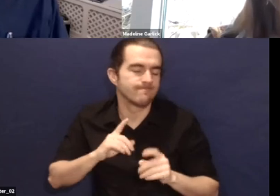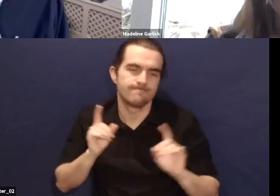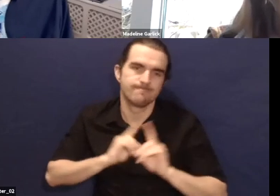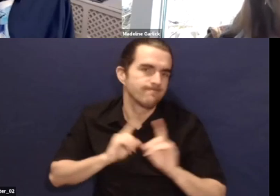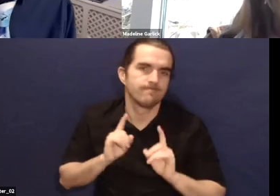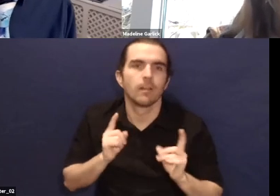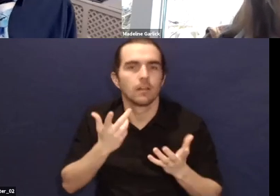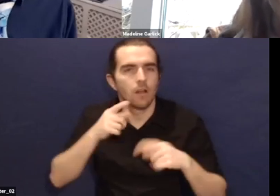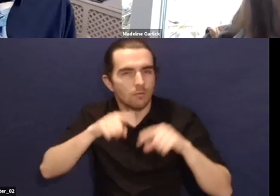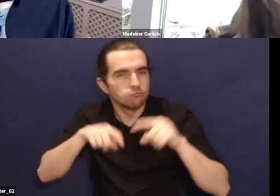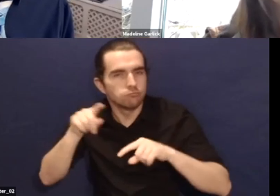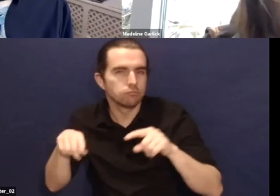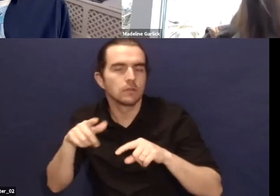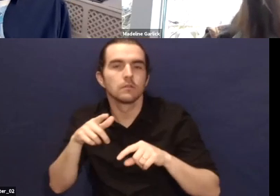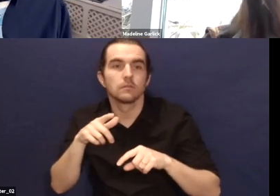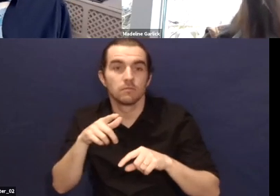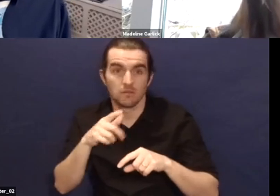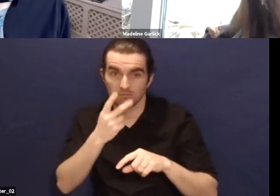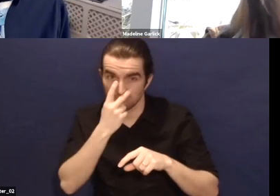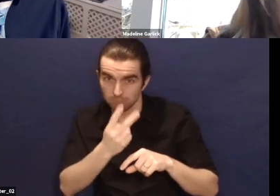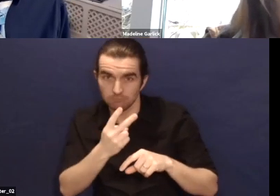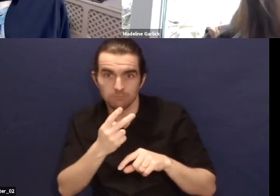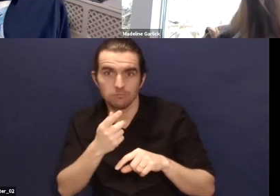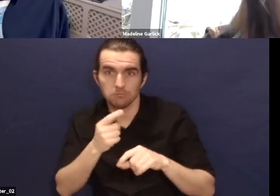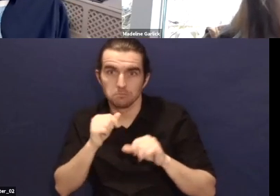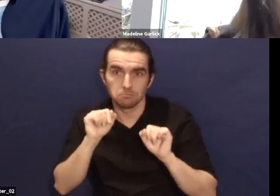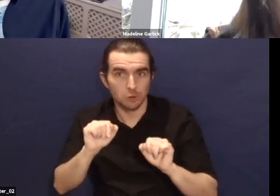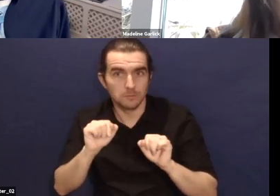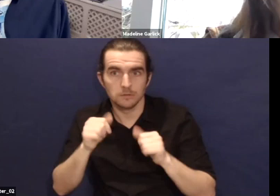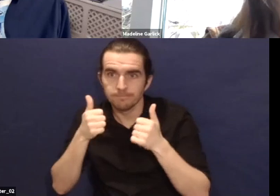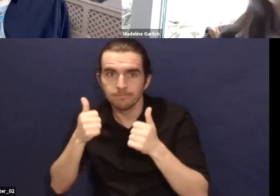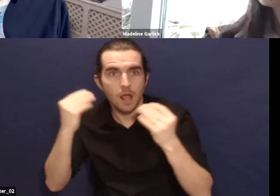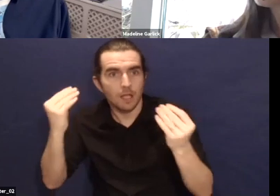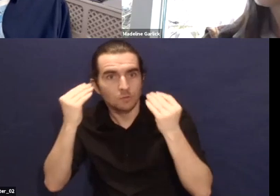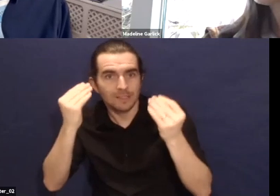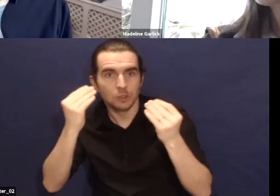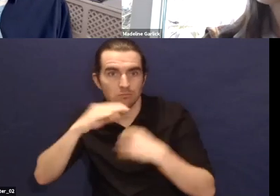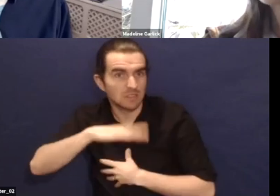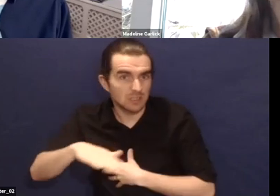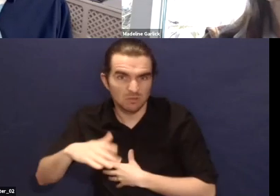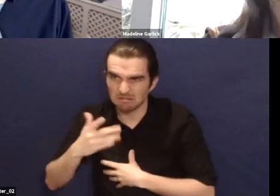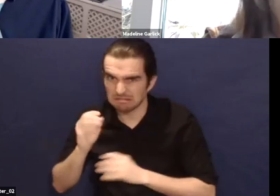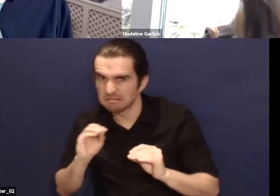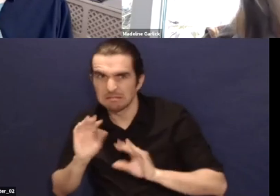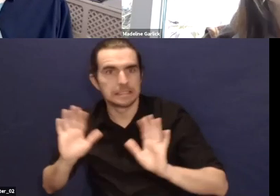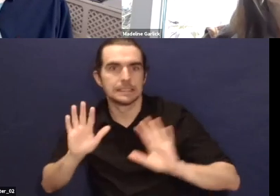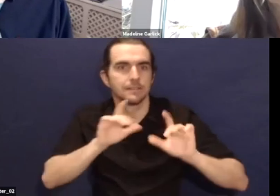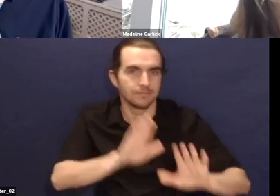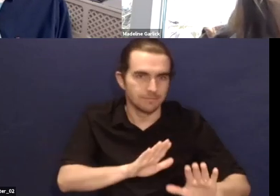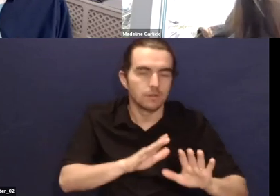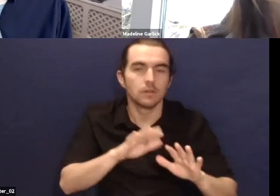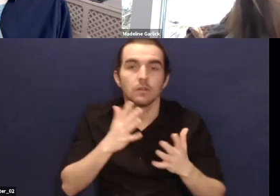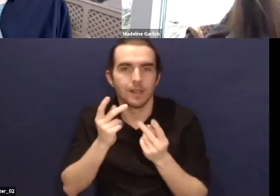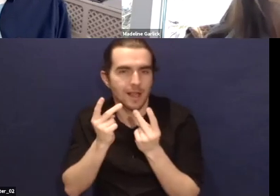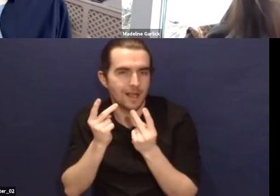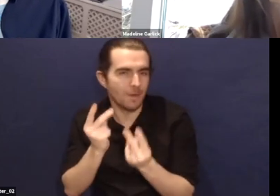is an absolute sine qua non for refugees to be able to return, because they are, of course, thinking of the future longer term and